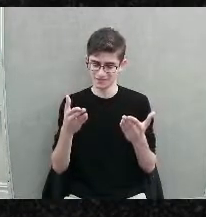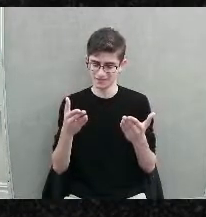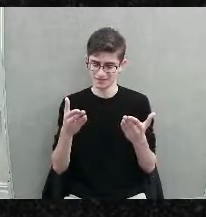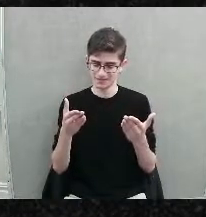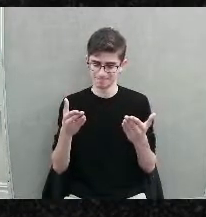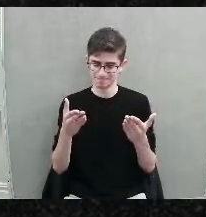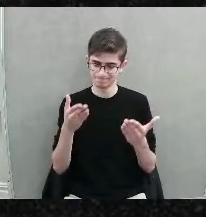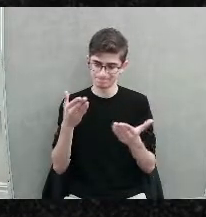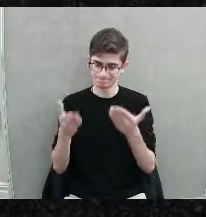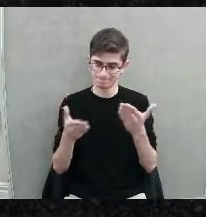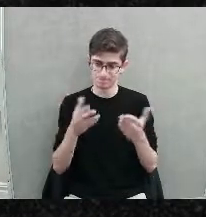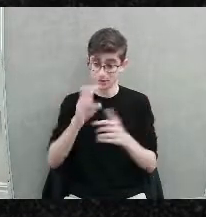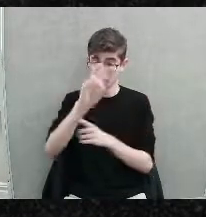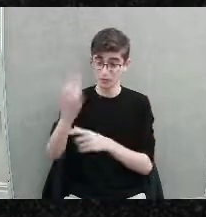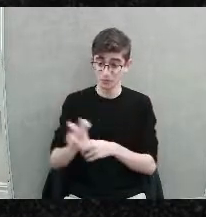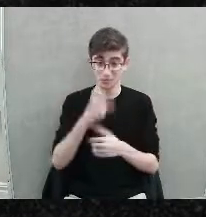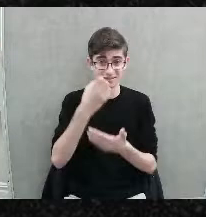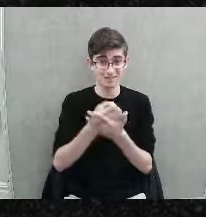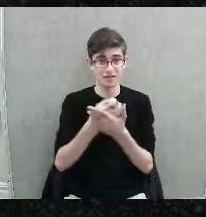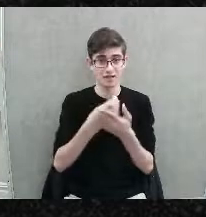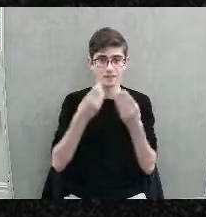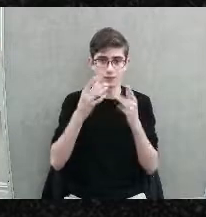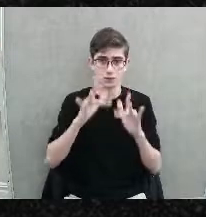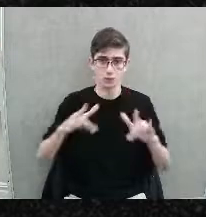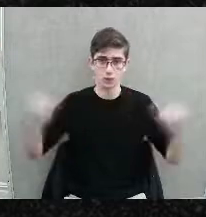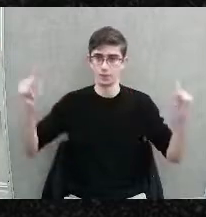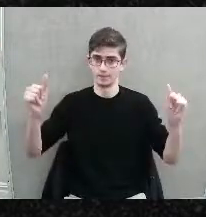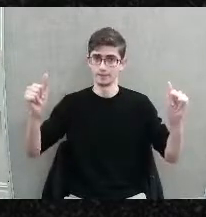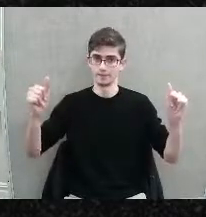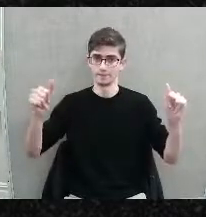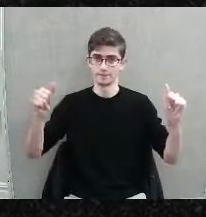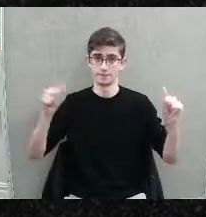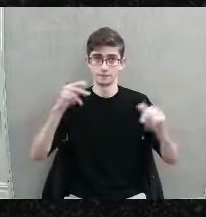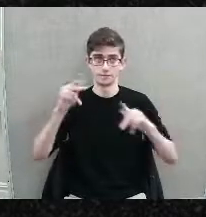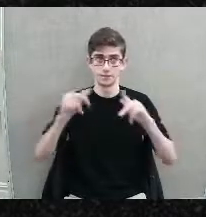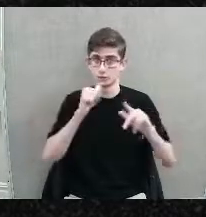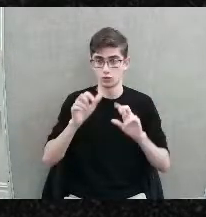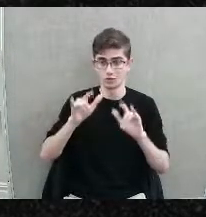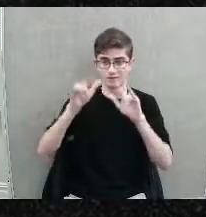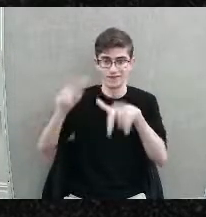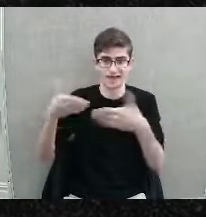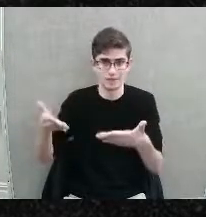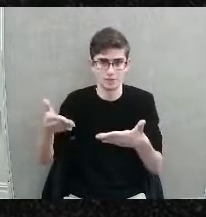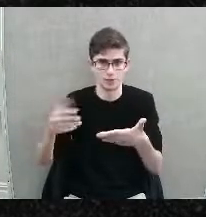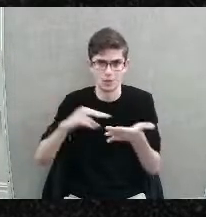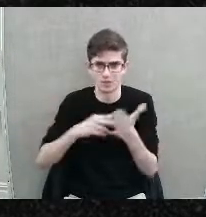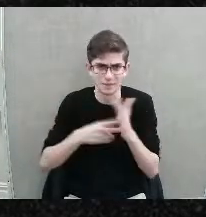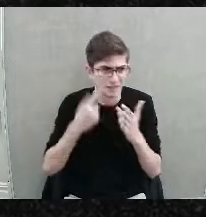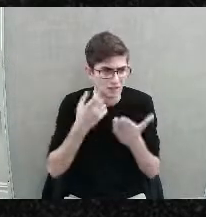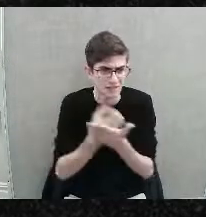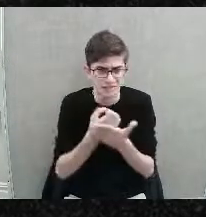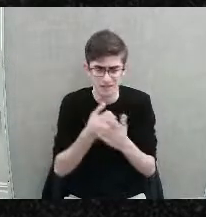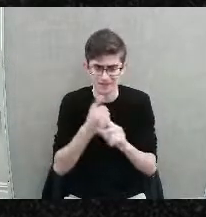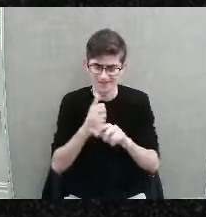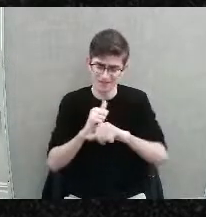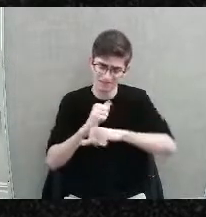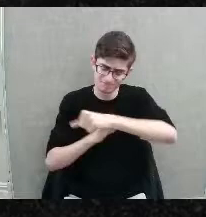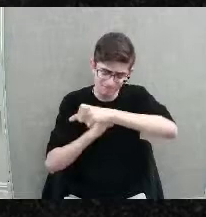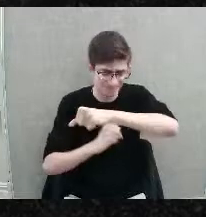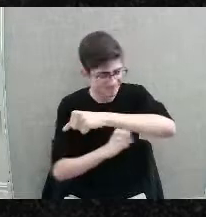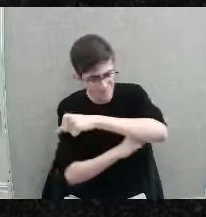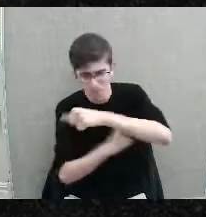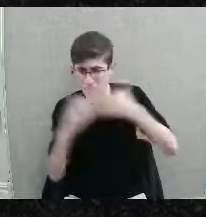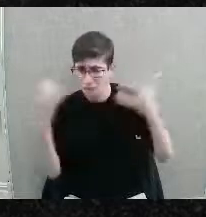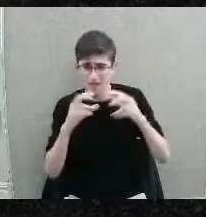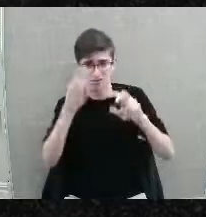of tourist economies across the entire region, right? People couldn't travel. What did that mean for economies that were made and almost